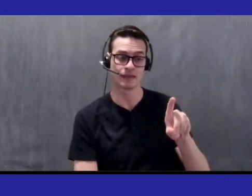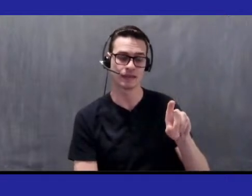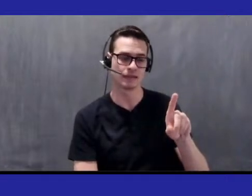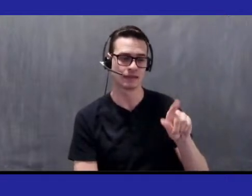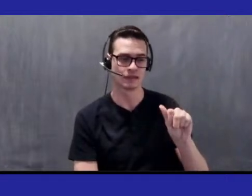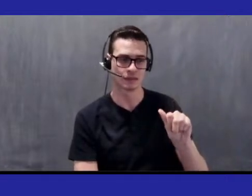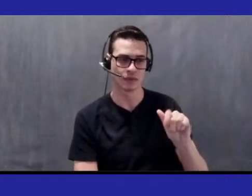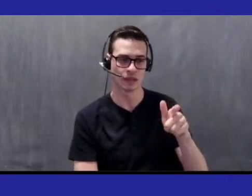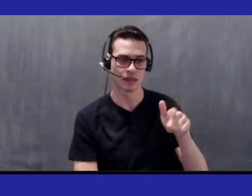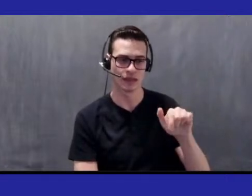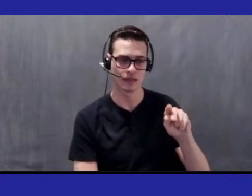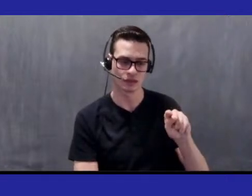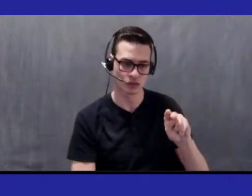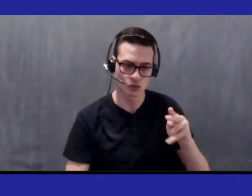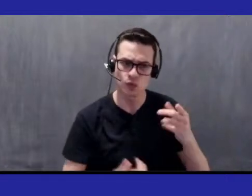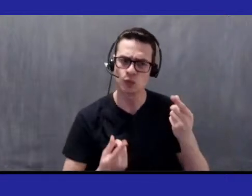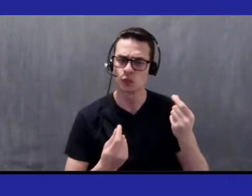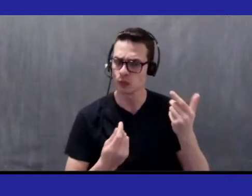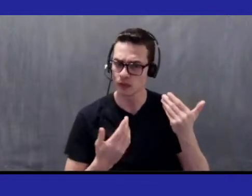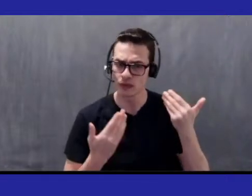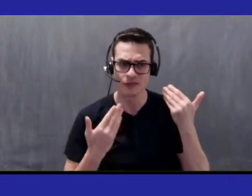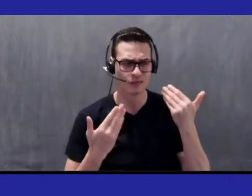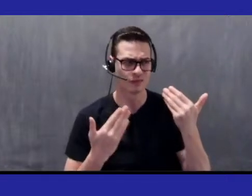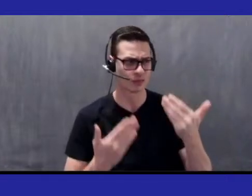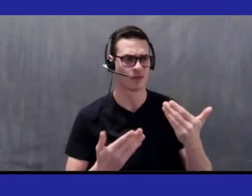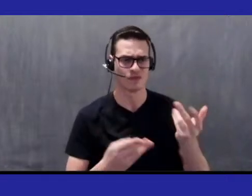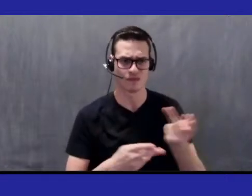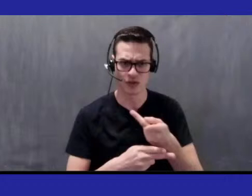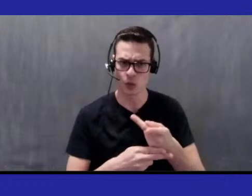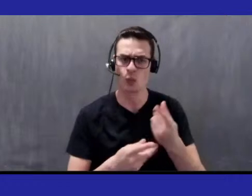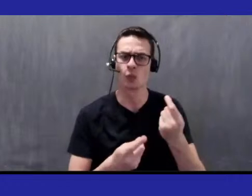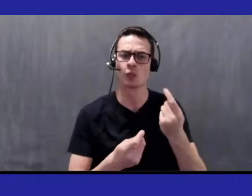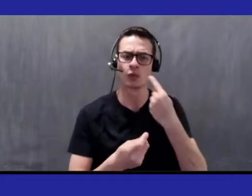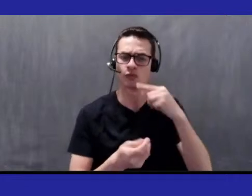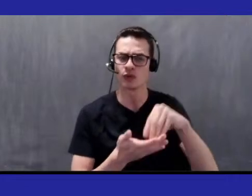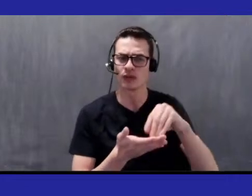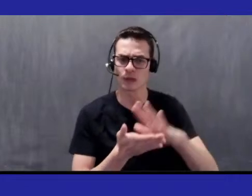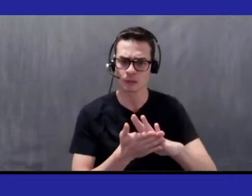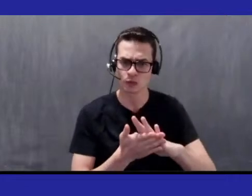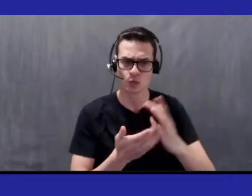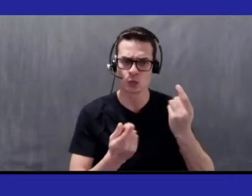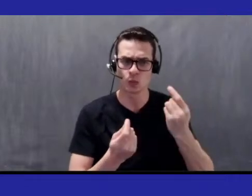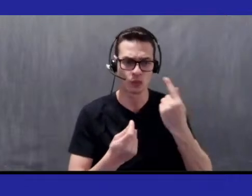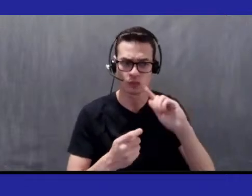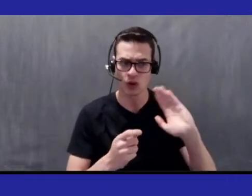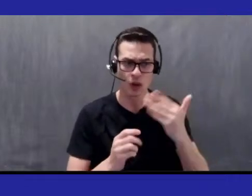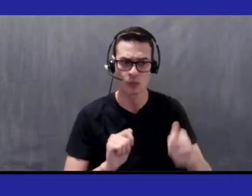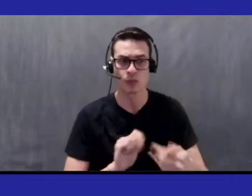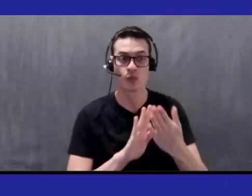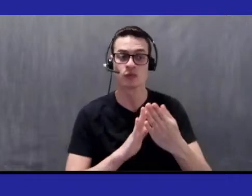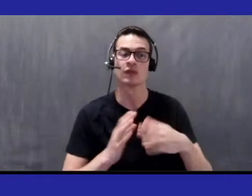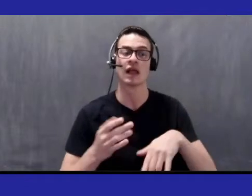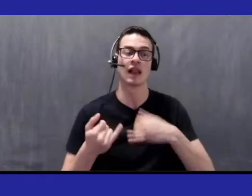last project I'll focus on is for access to care for patients with sickle cell disease.